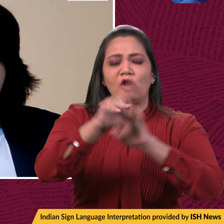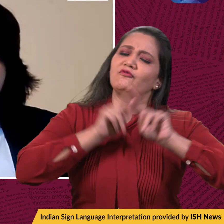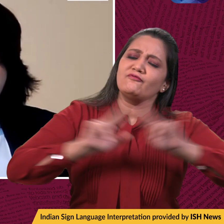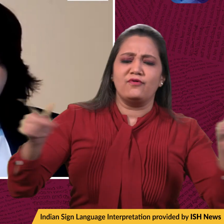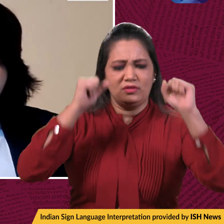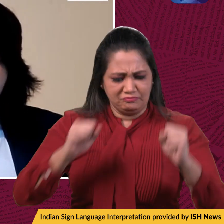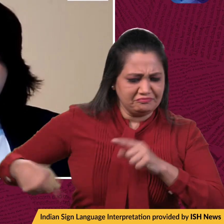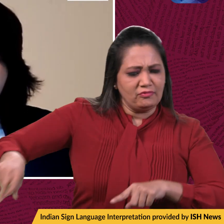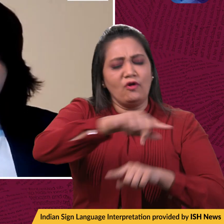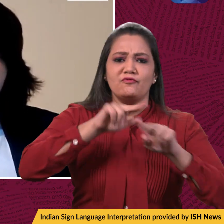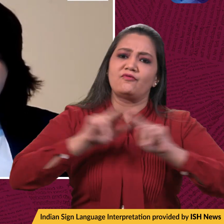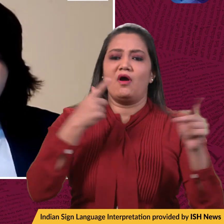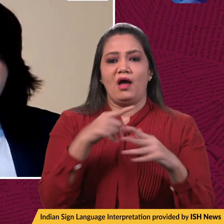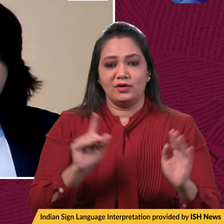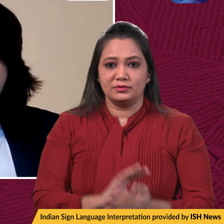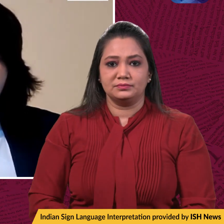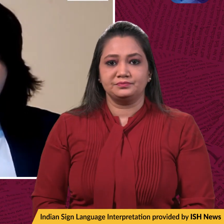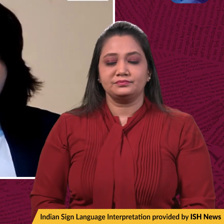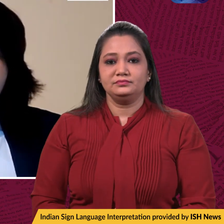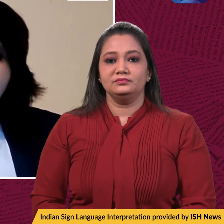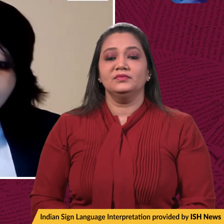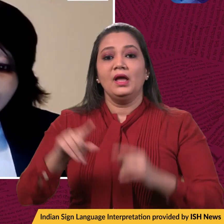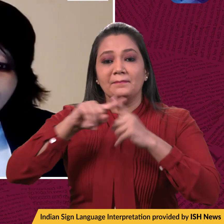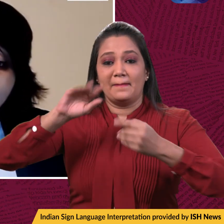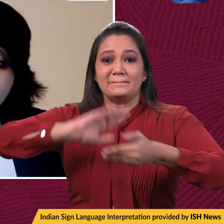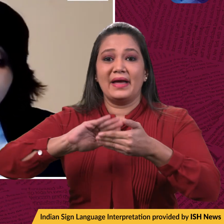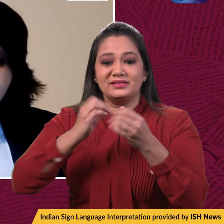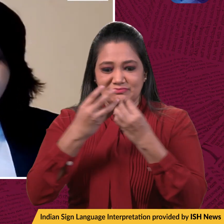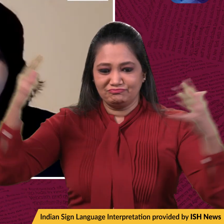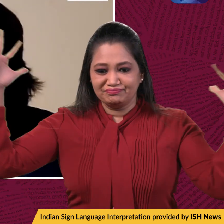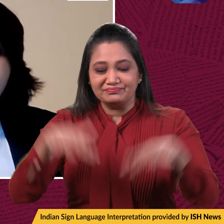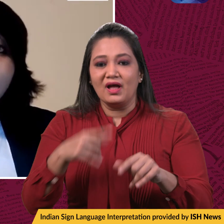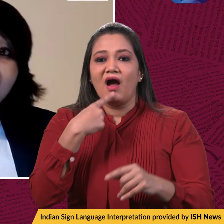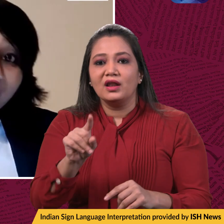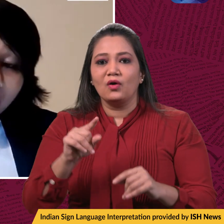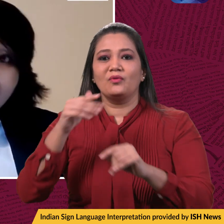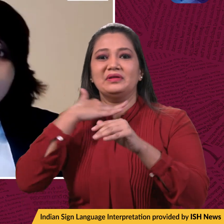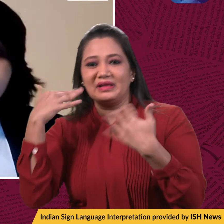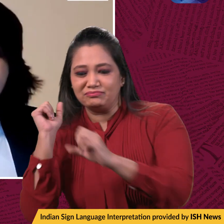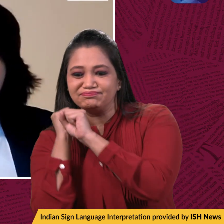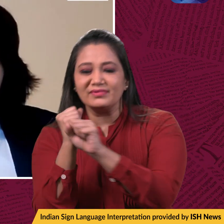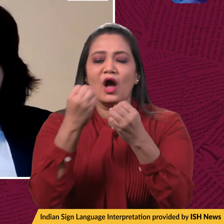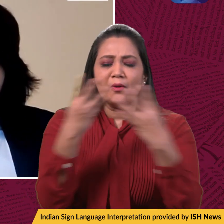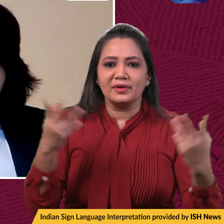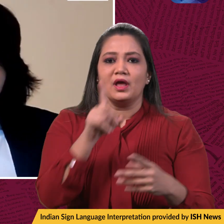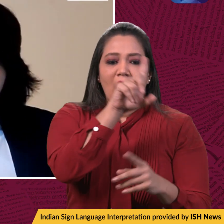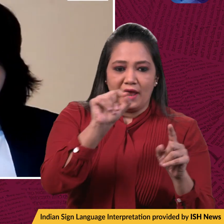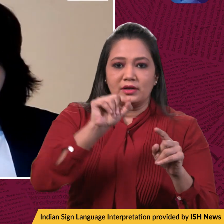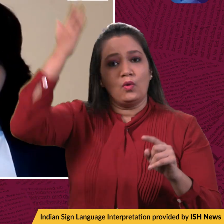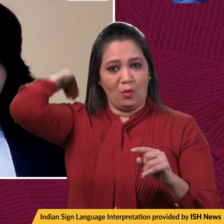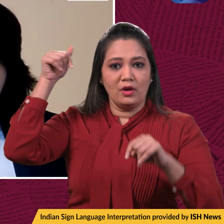and multiplexes. Now, it also raised the number of people attending wedding functions and last rites from 100 to